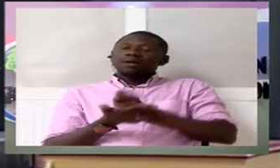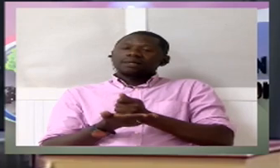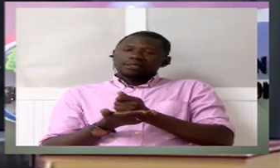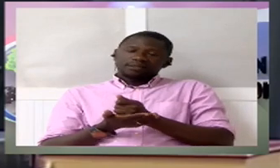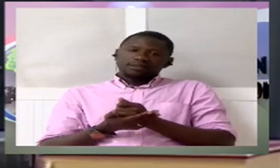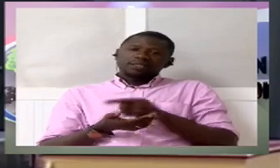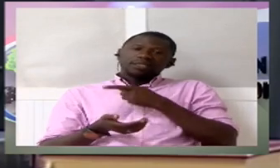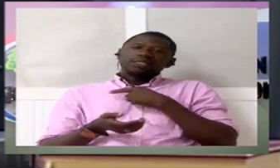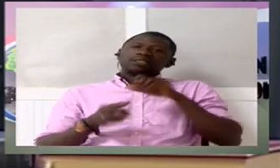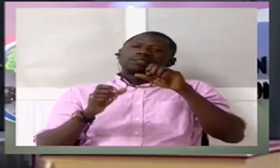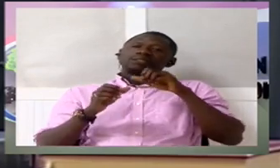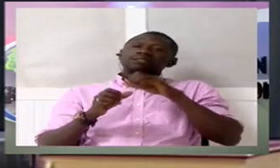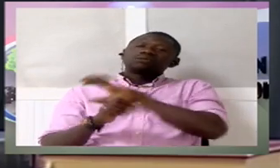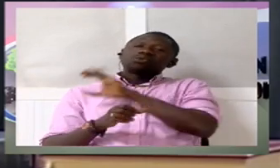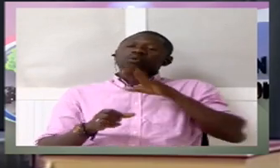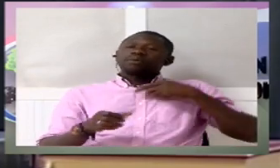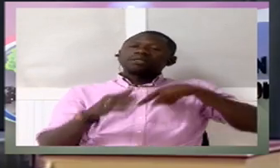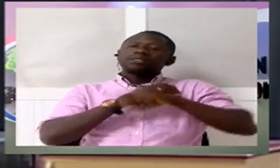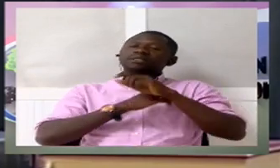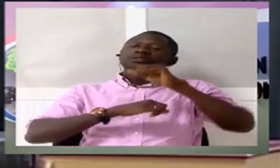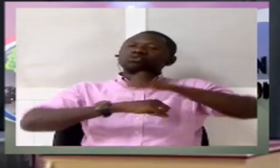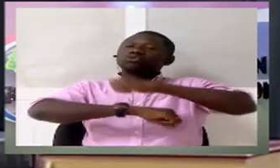His property that was in Jarasoma